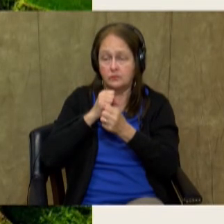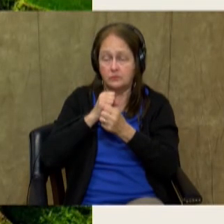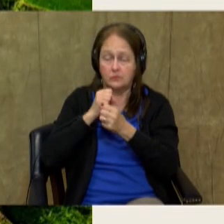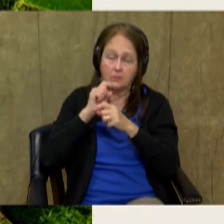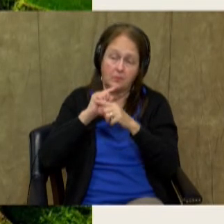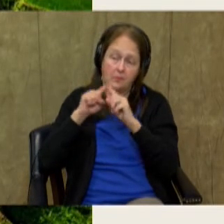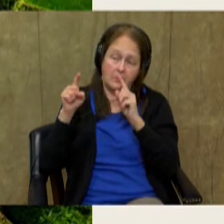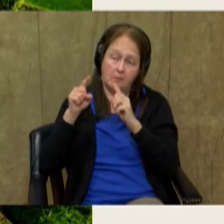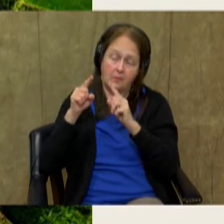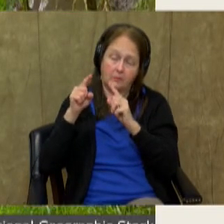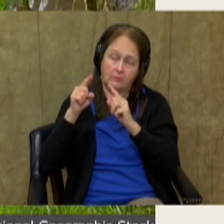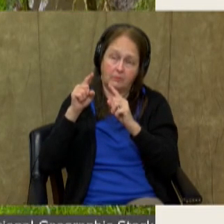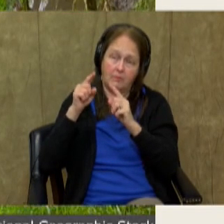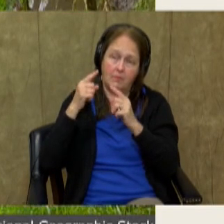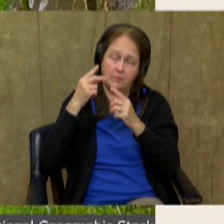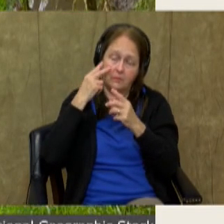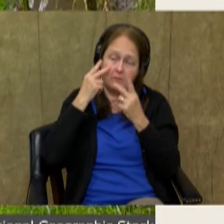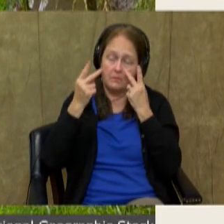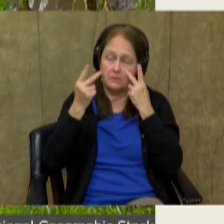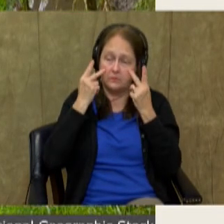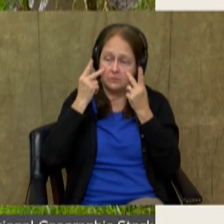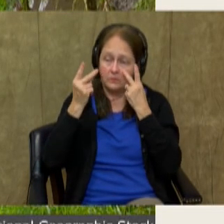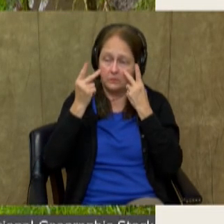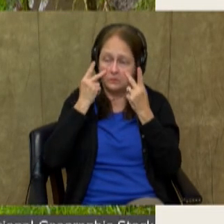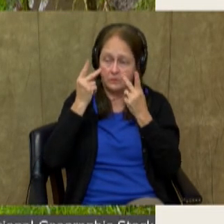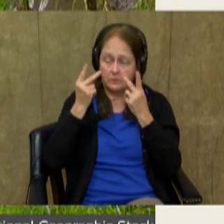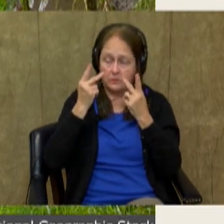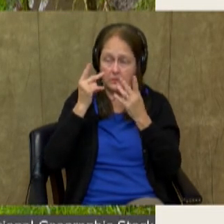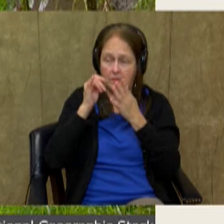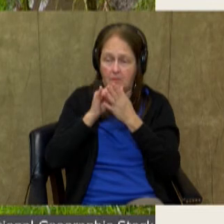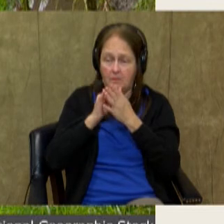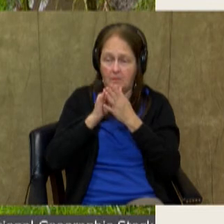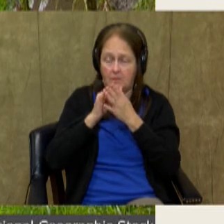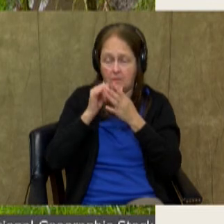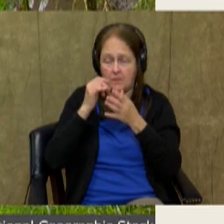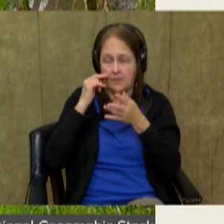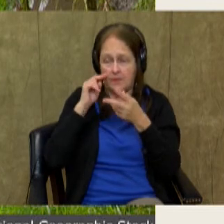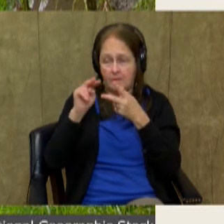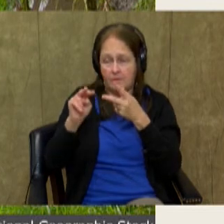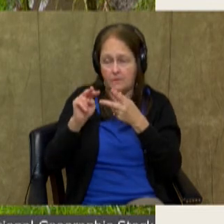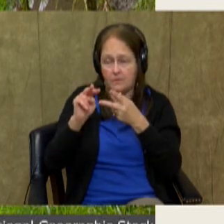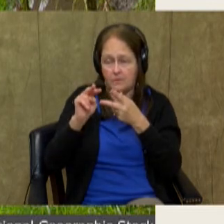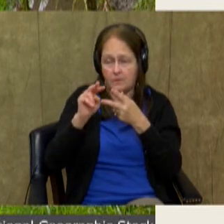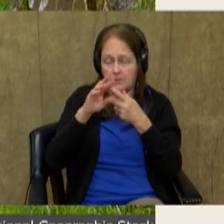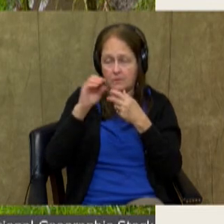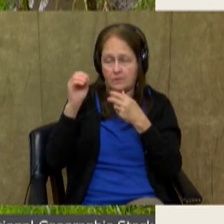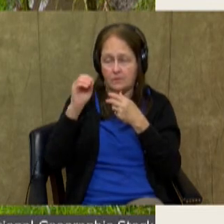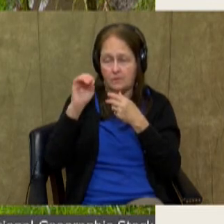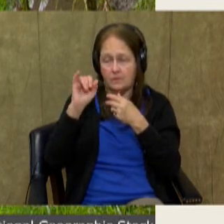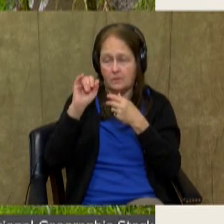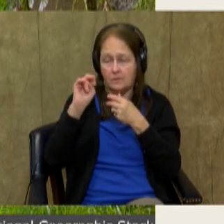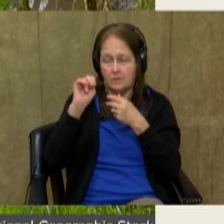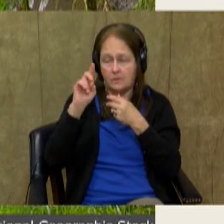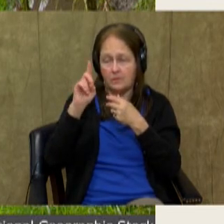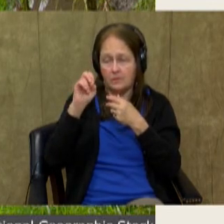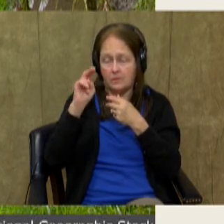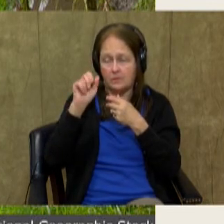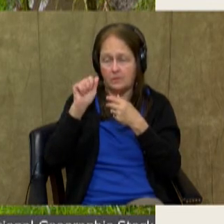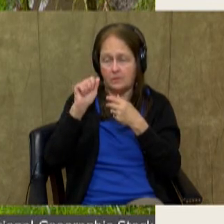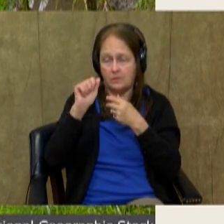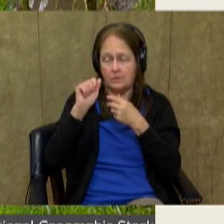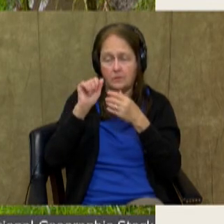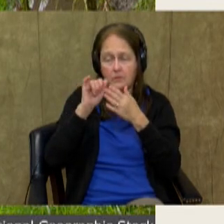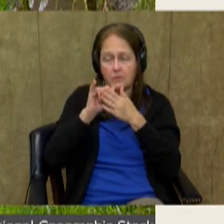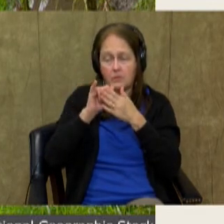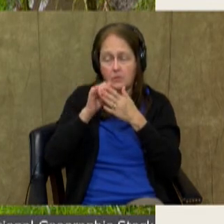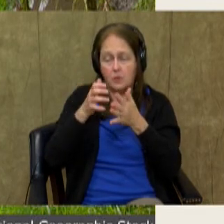it's a beautiful thing to see there. You can see here's another view in Bali, Indonesia. But again, the